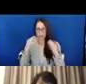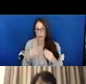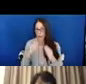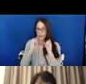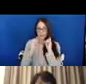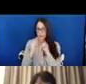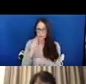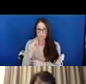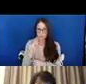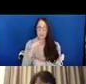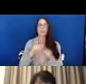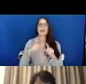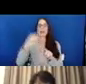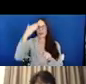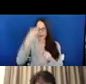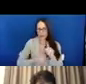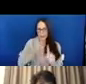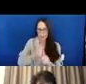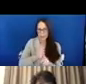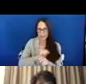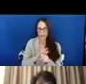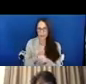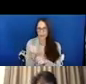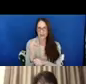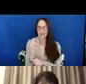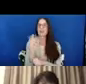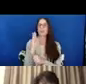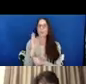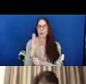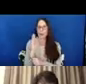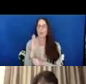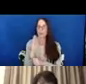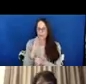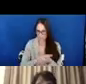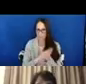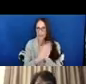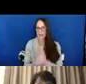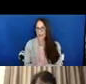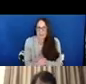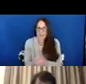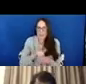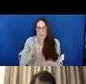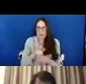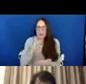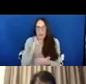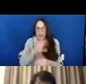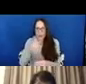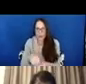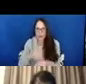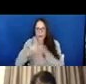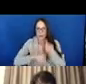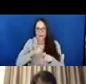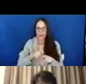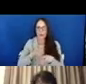However, I knew the impact of COVID-19 would become inextricable from my questions on quotidian survival